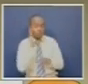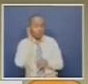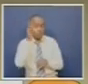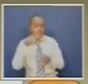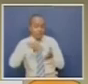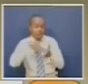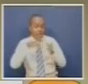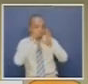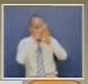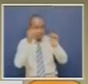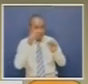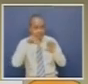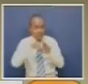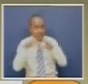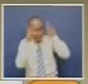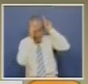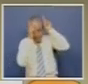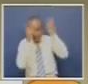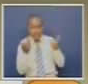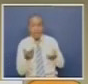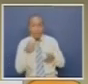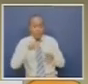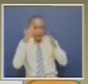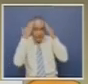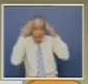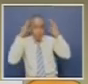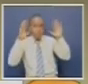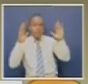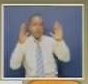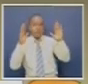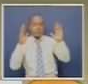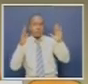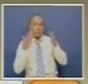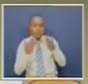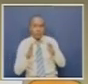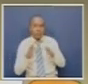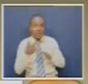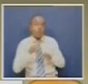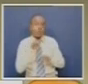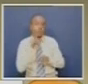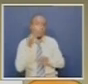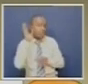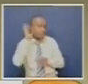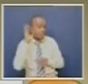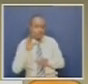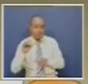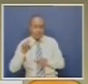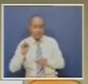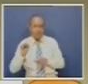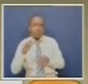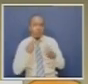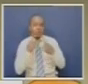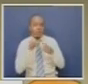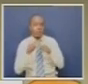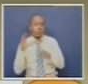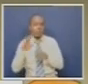launch bid in Kakamega, mm-hmm. we are aware that we have not even been hearing the ODM people talk about COD. They